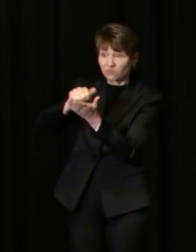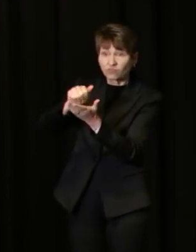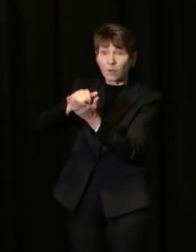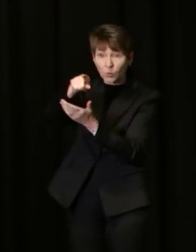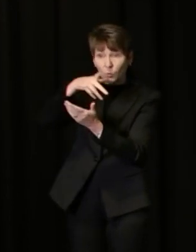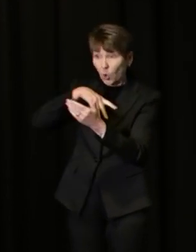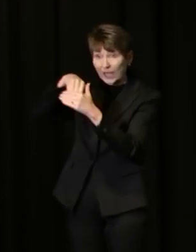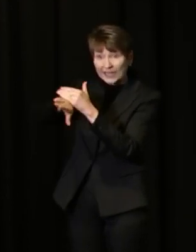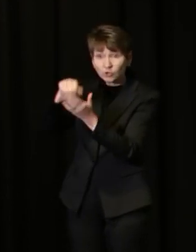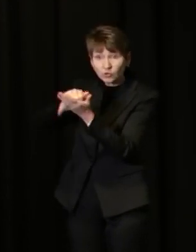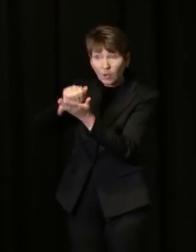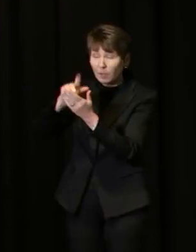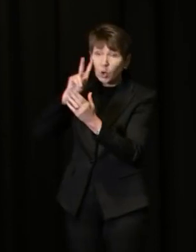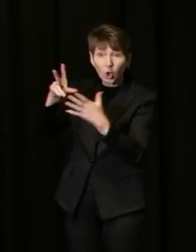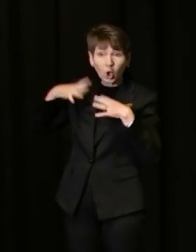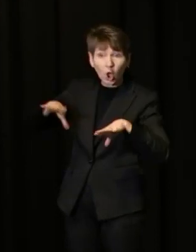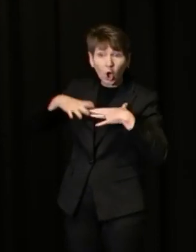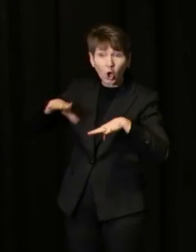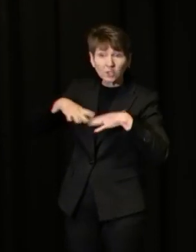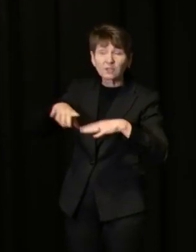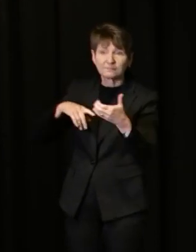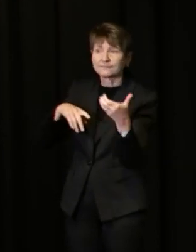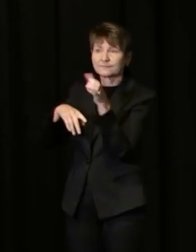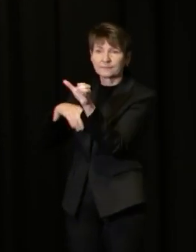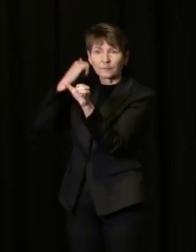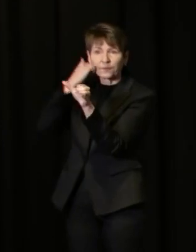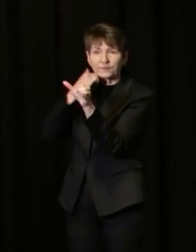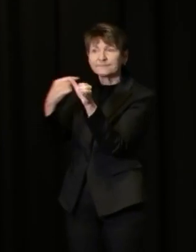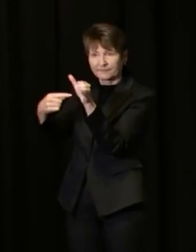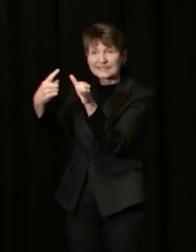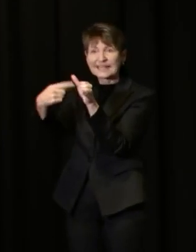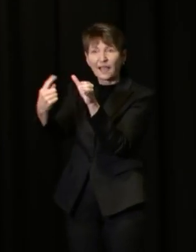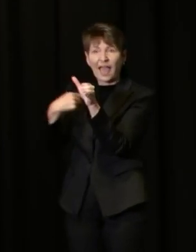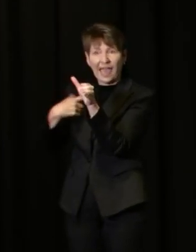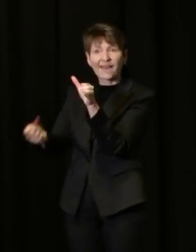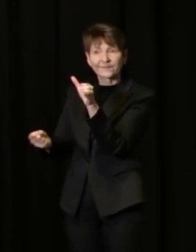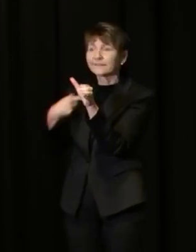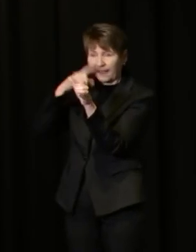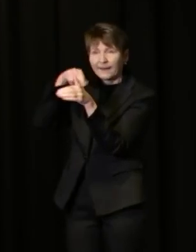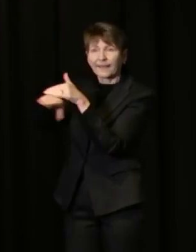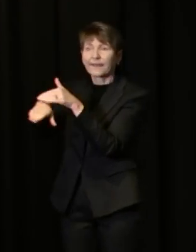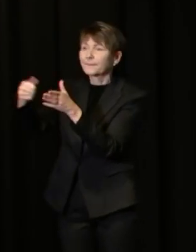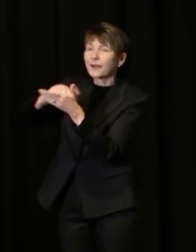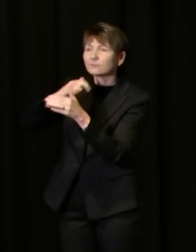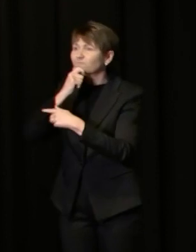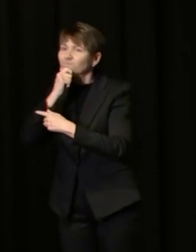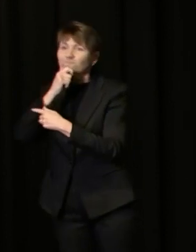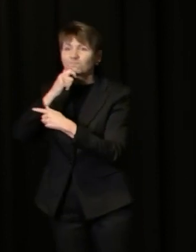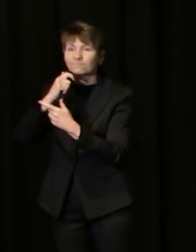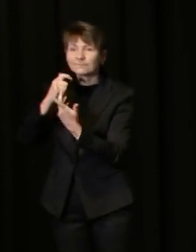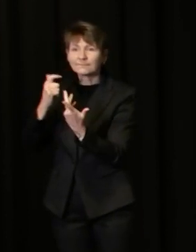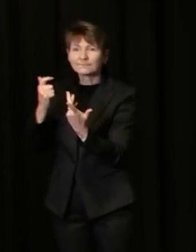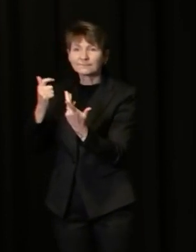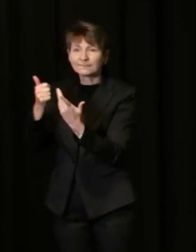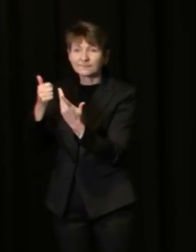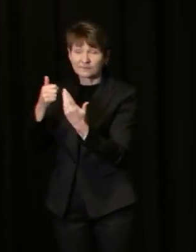vaccinated as well, both to go in and also to work in those settings. Martin will have a bit more to say about that because, of course, that opens up at 80%,